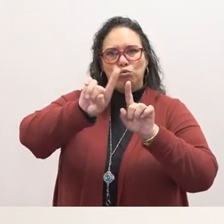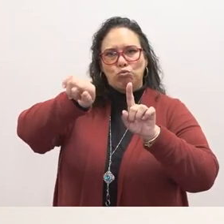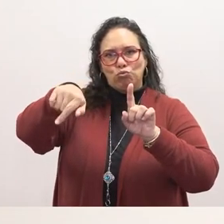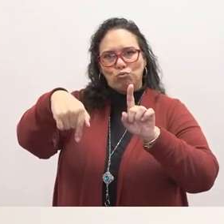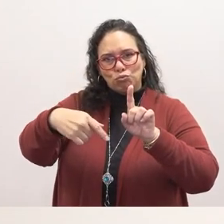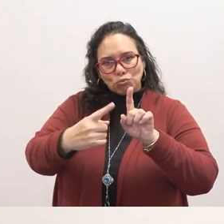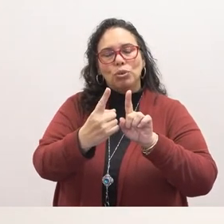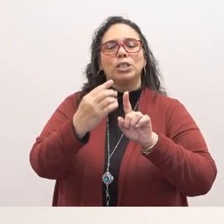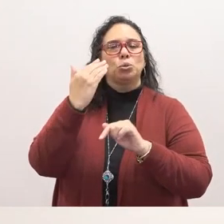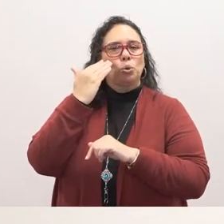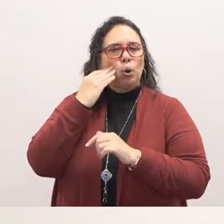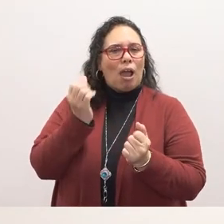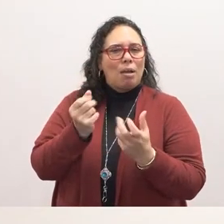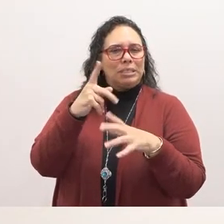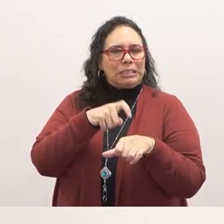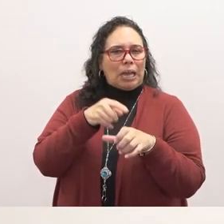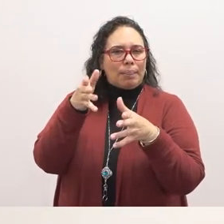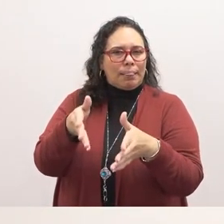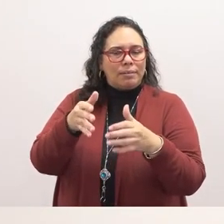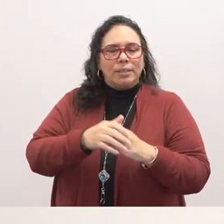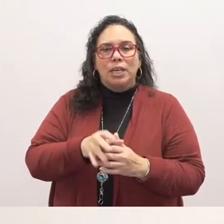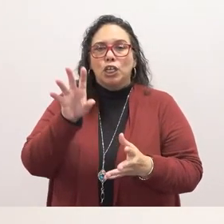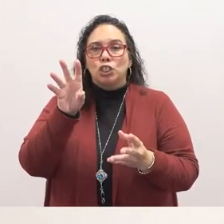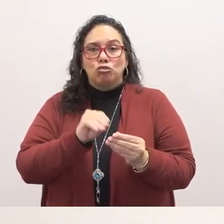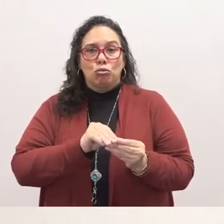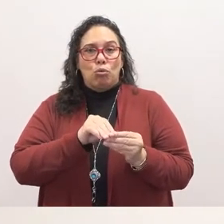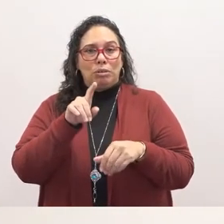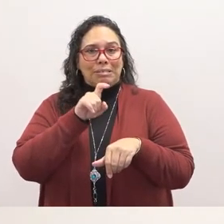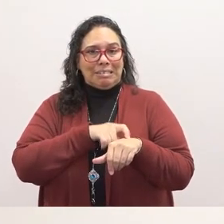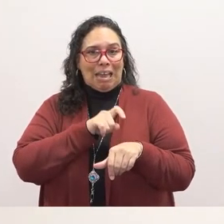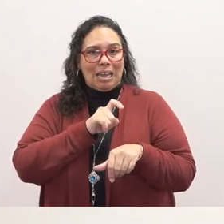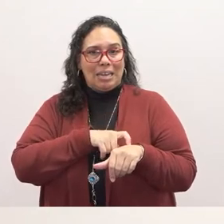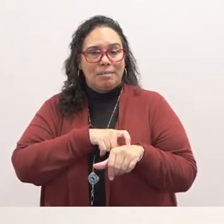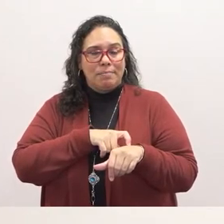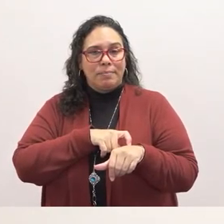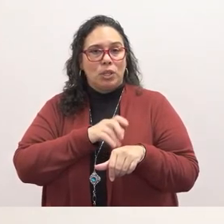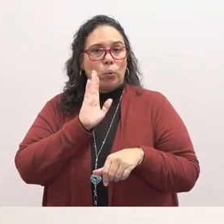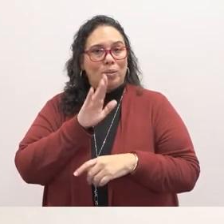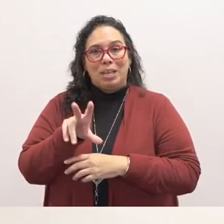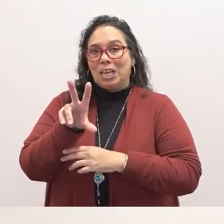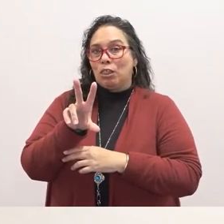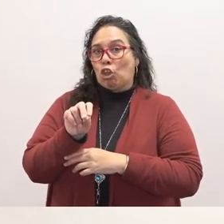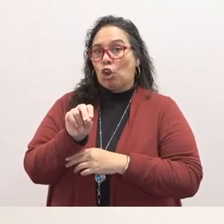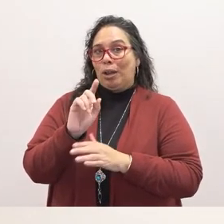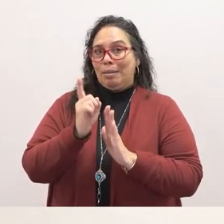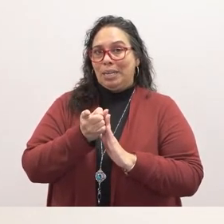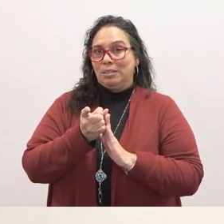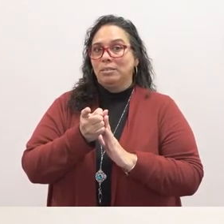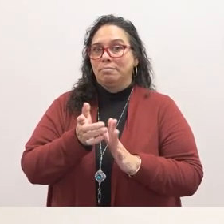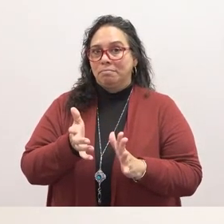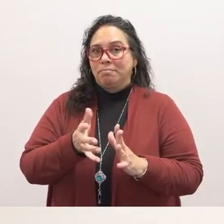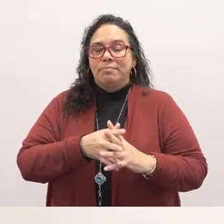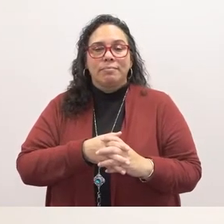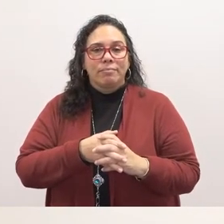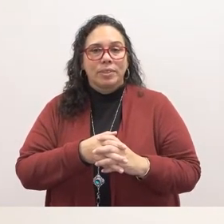have remaining to speak. Total time for public comment will be 30 minutes.